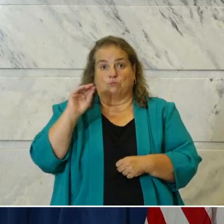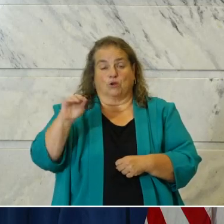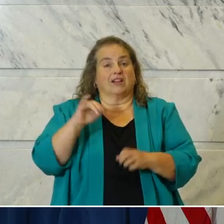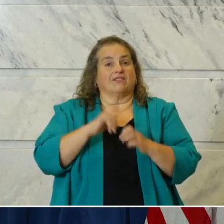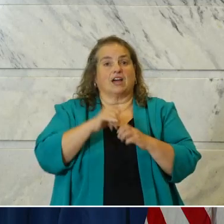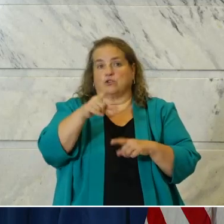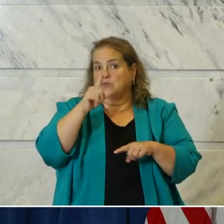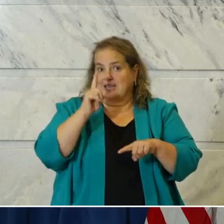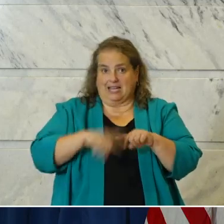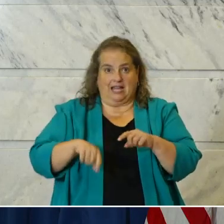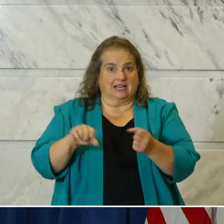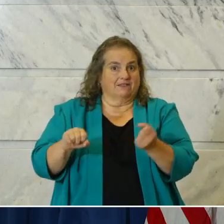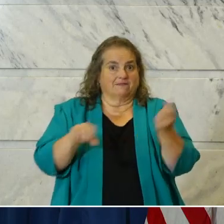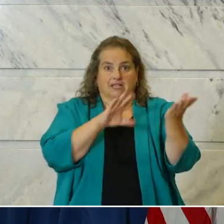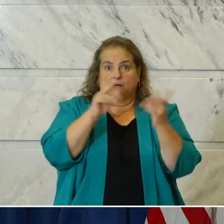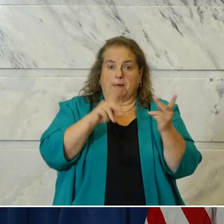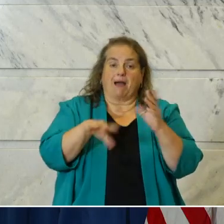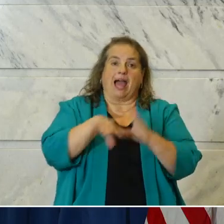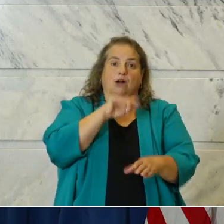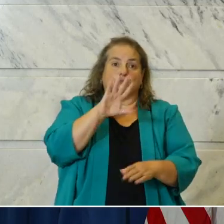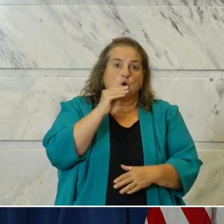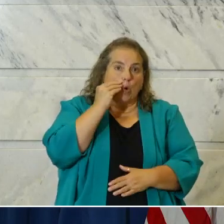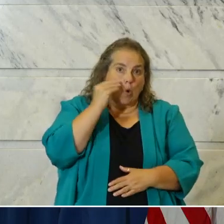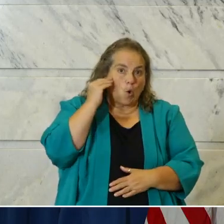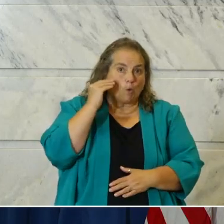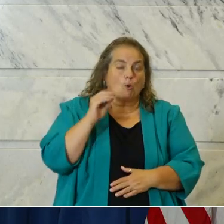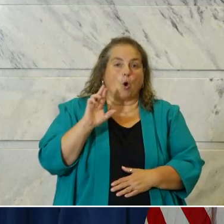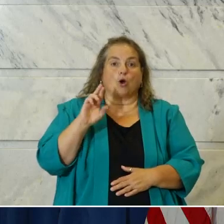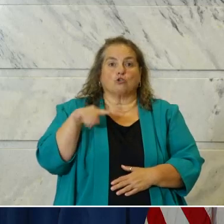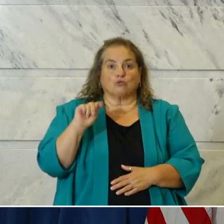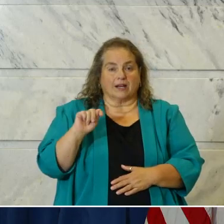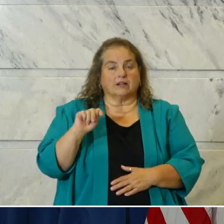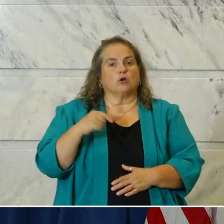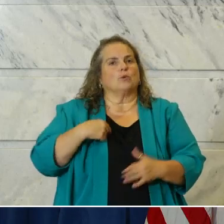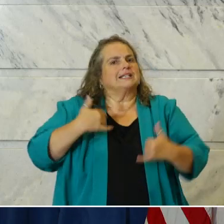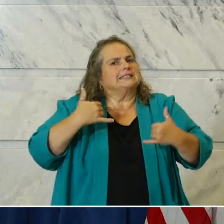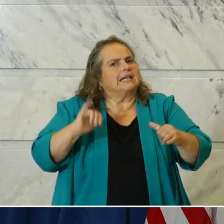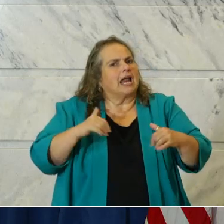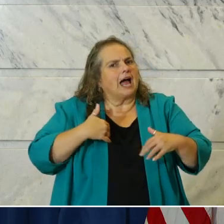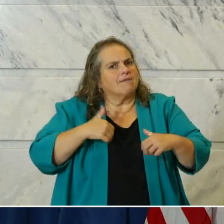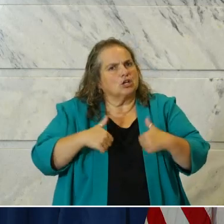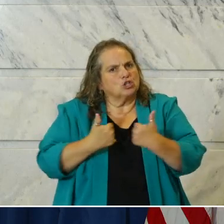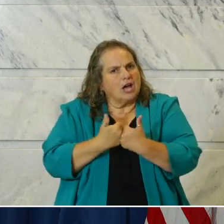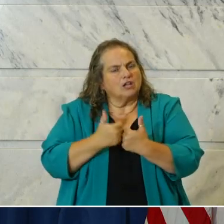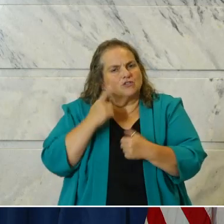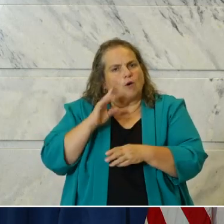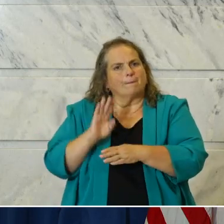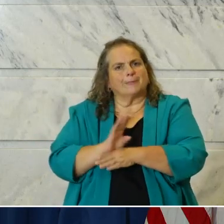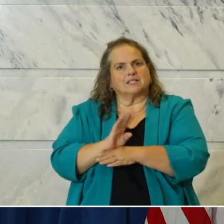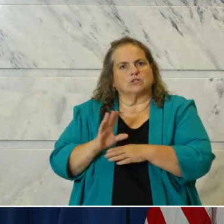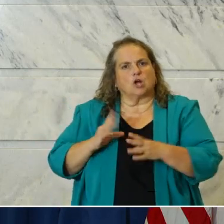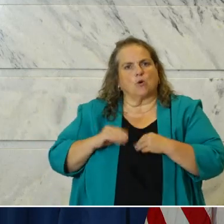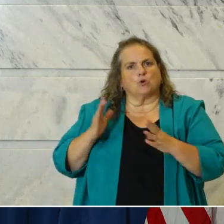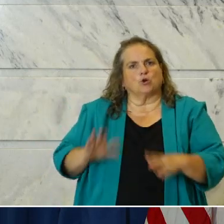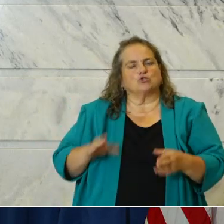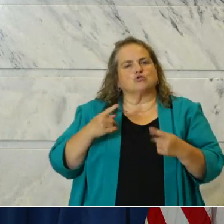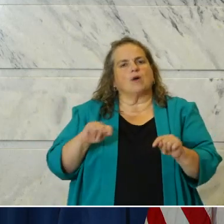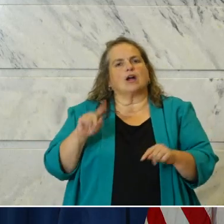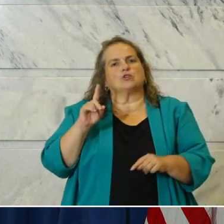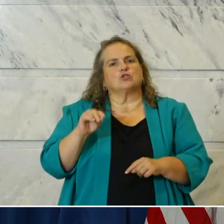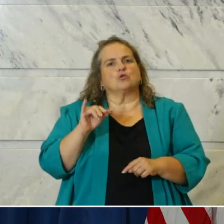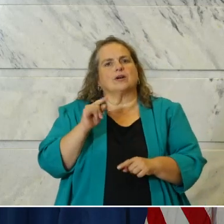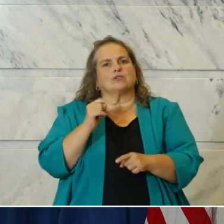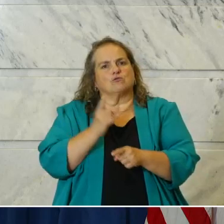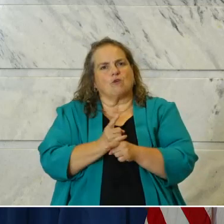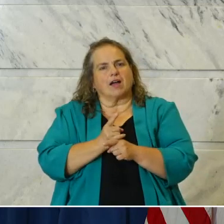have a challenge for the business owners, especially those that are trying to do it right. But more than that, we have individuals that if we